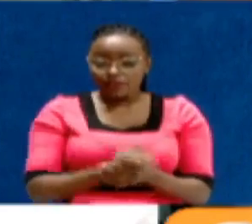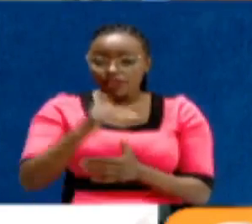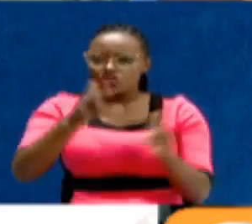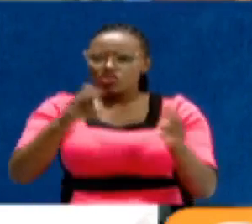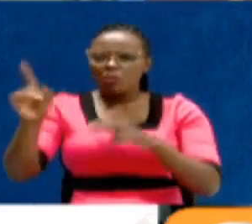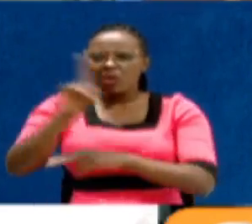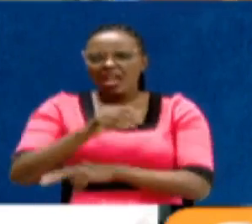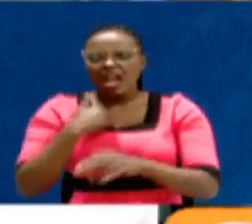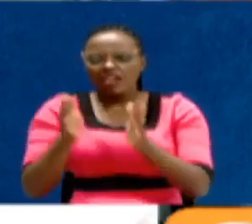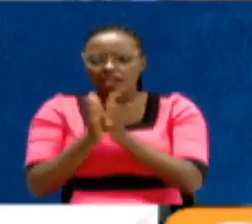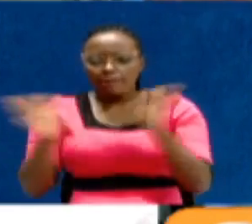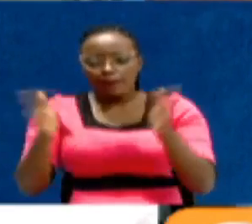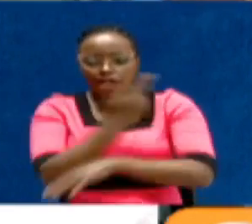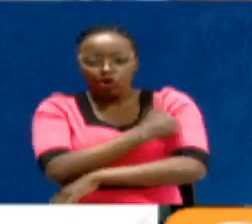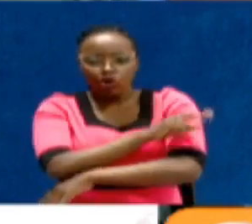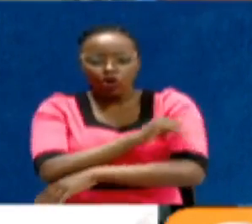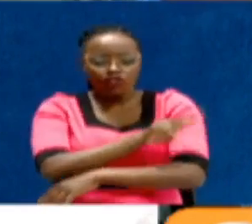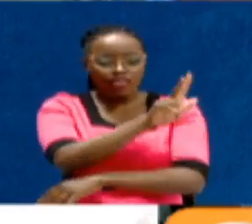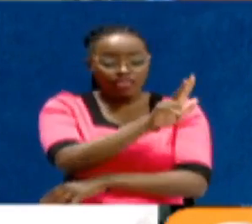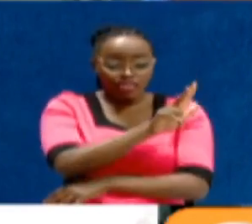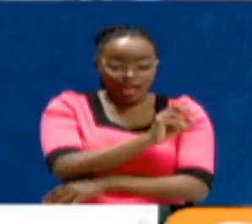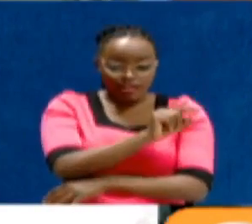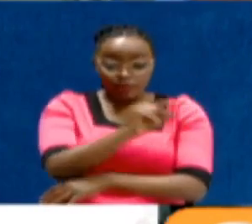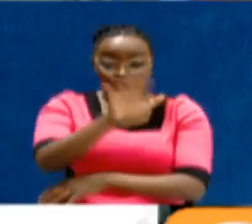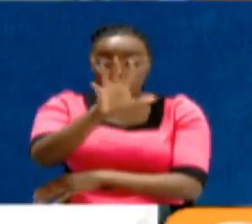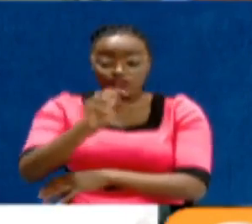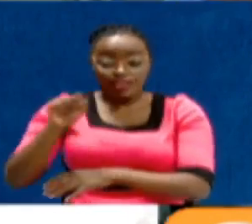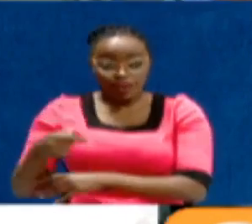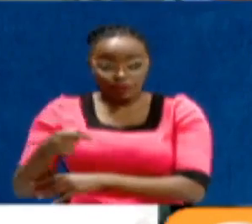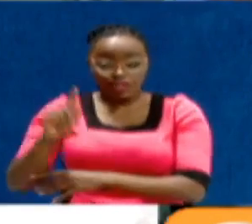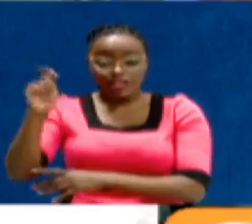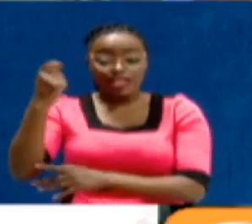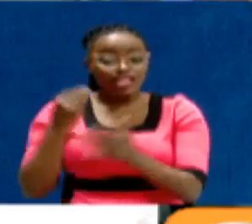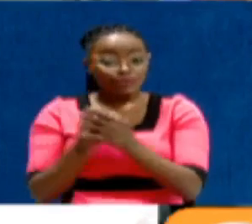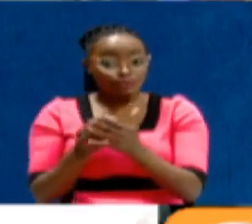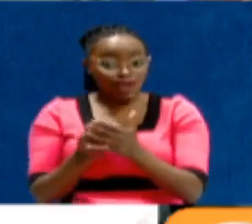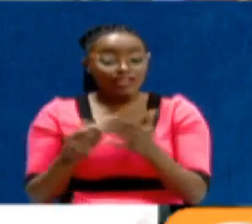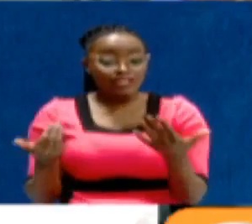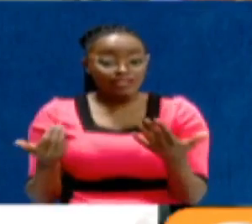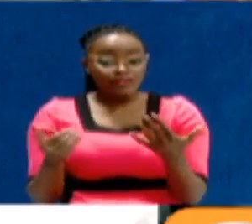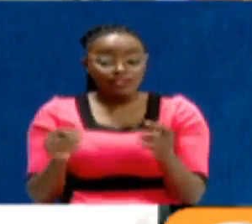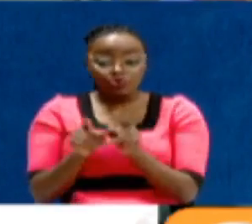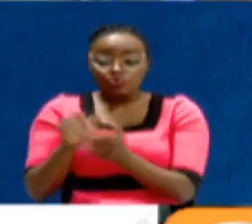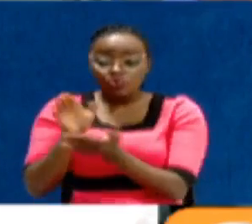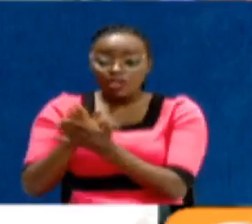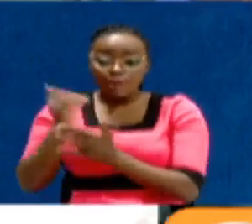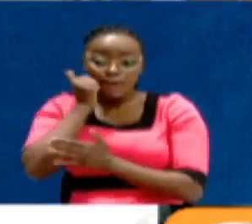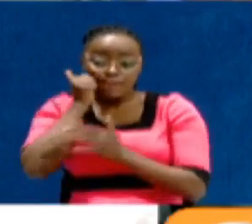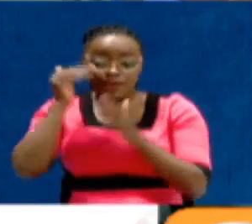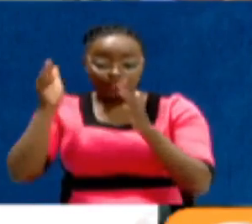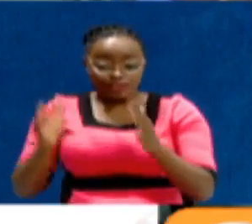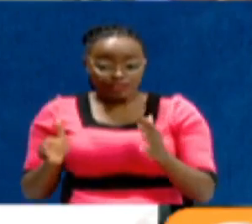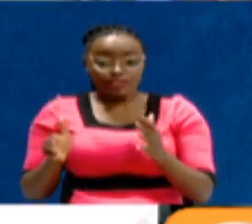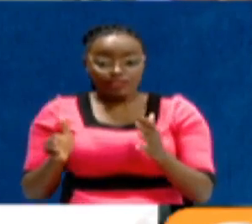it costs in a public facility between 30 to 50,000 Kenyan shillings to keep a patient, an ICU